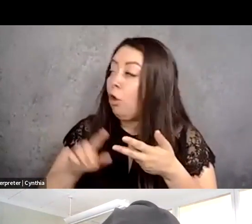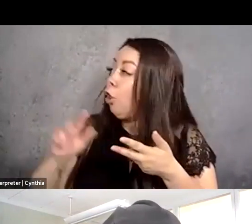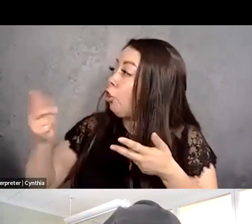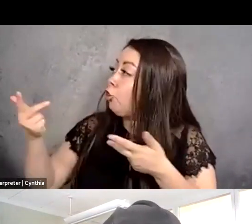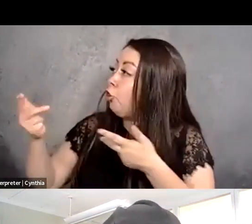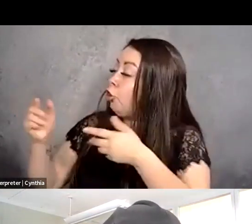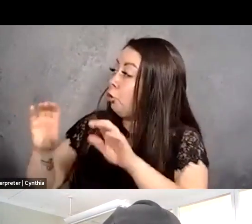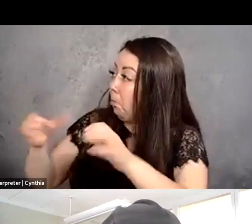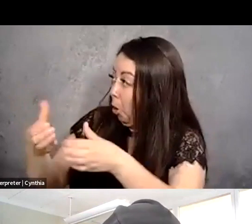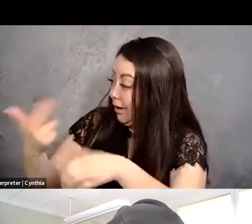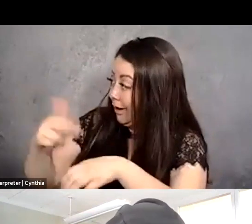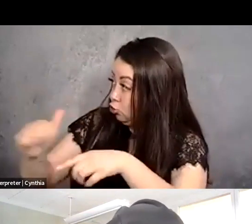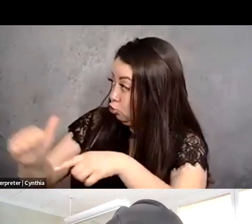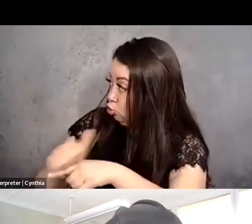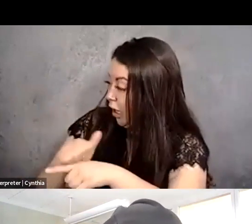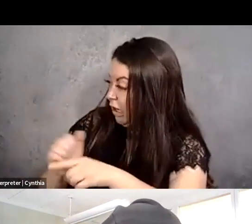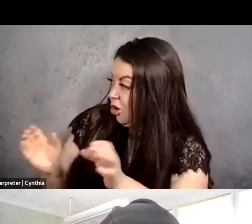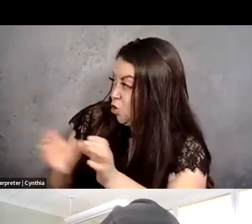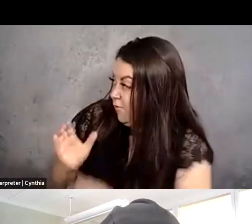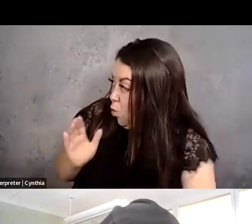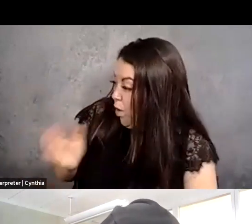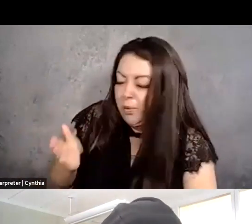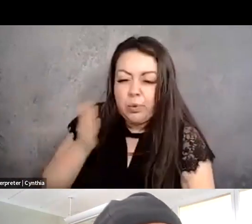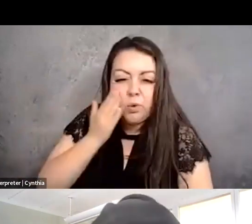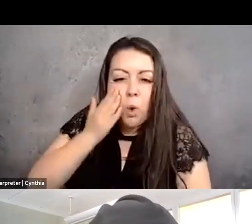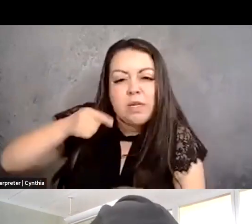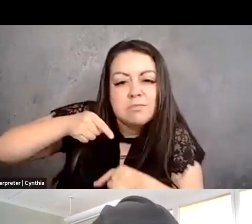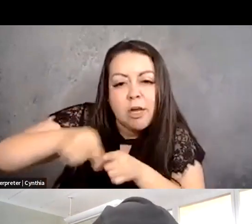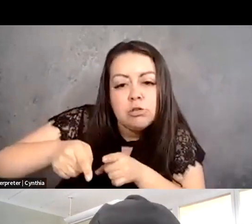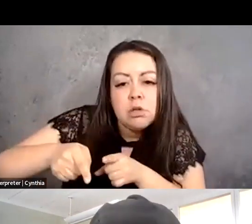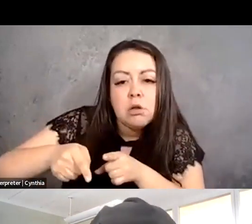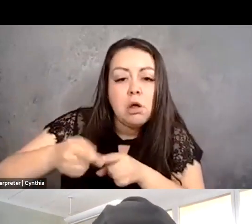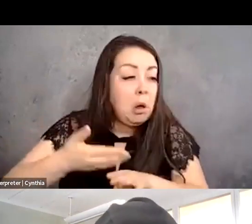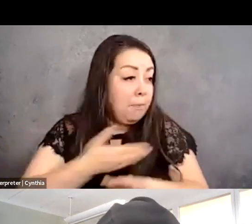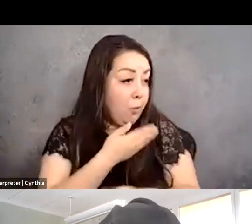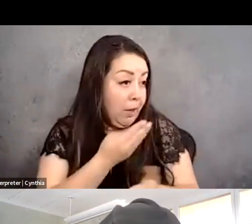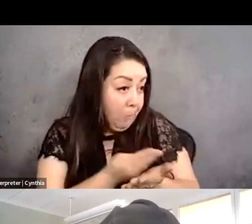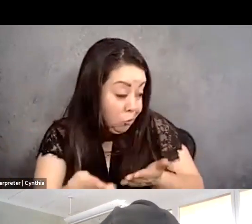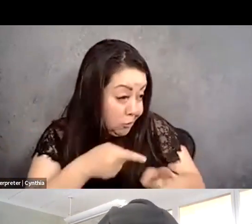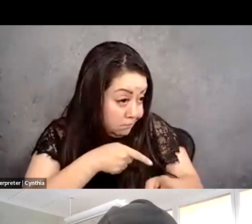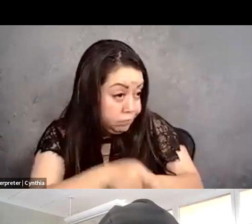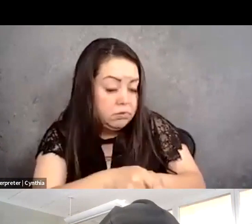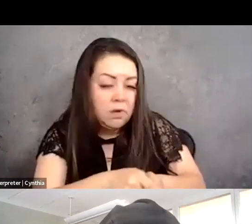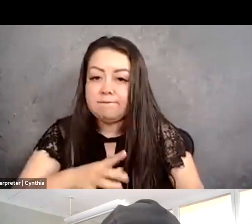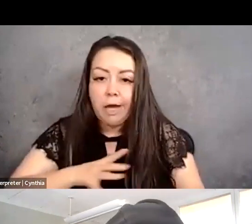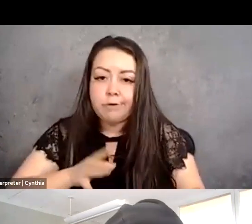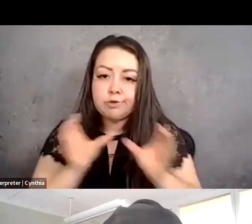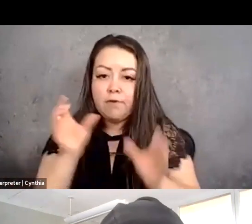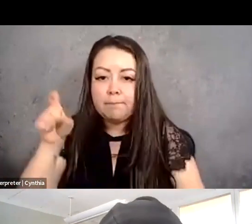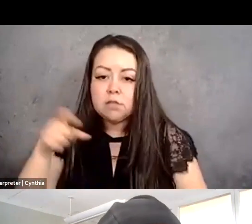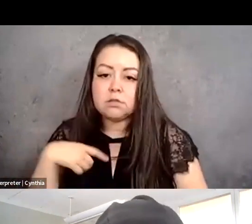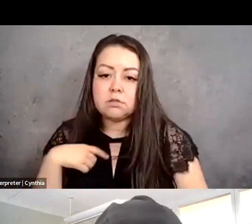third-party national trainer in a specialty. So if they want to specialize in pre-purchase, they need to be doing that. If they want to